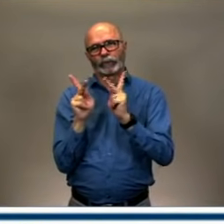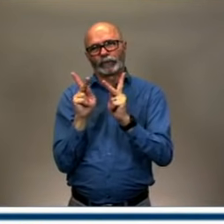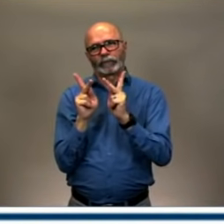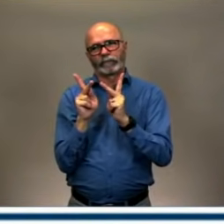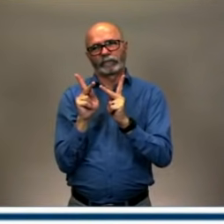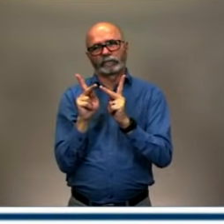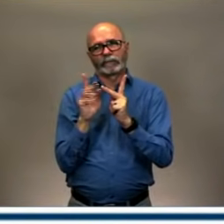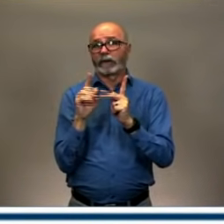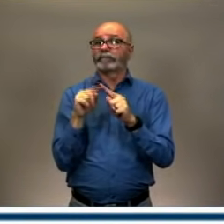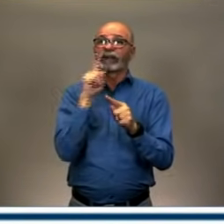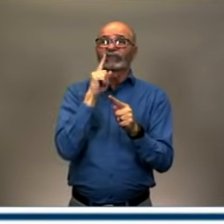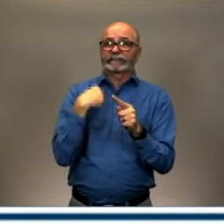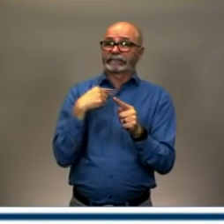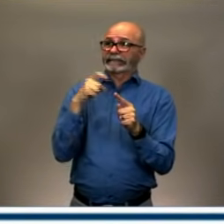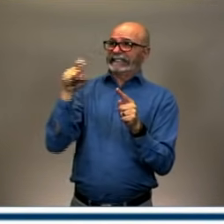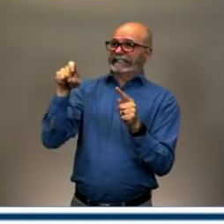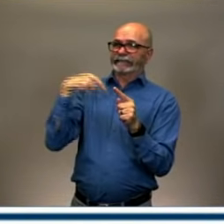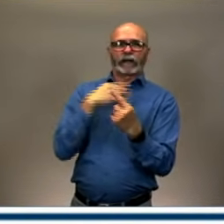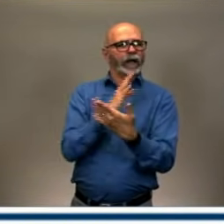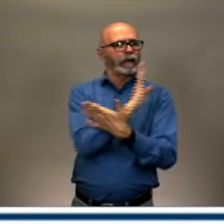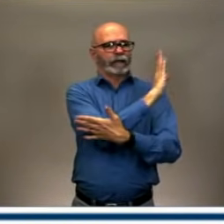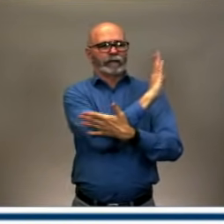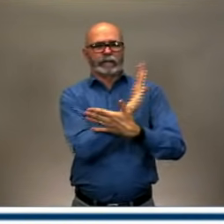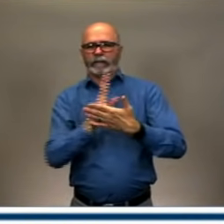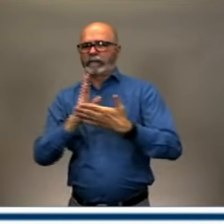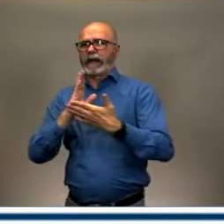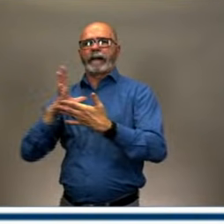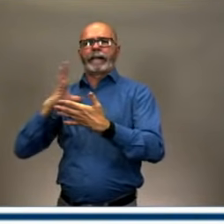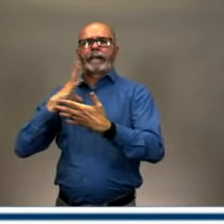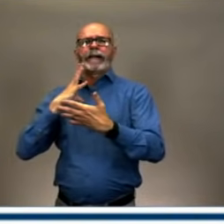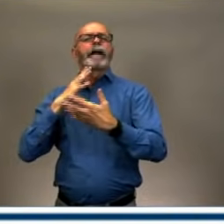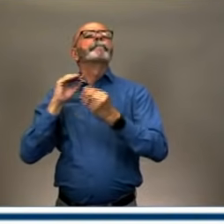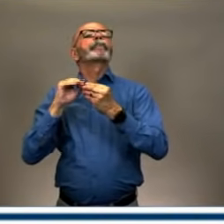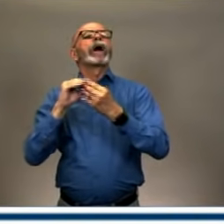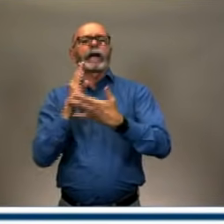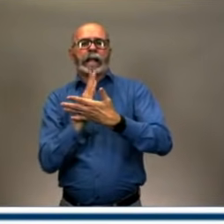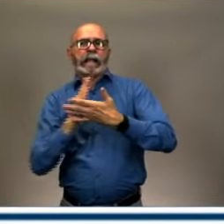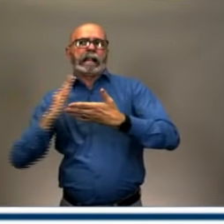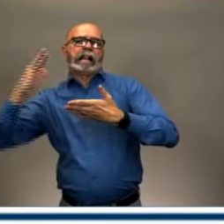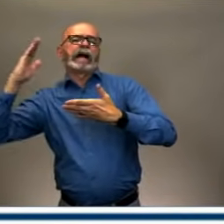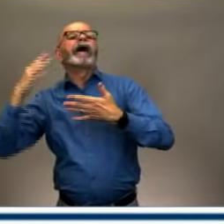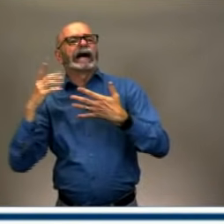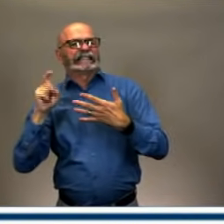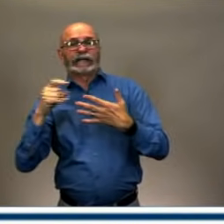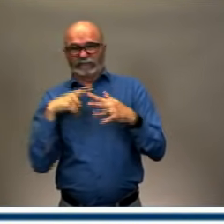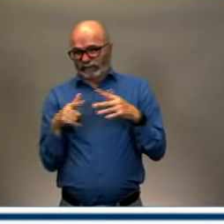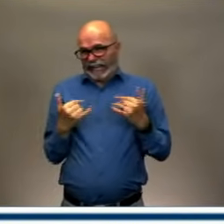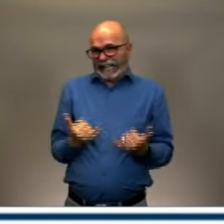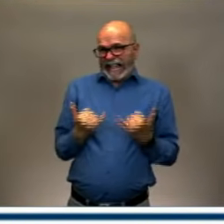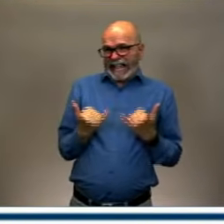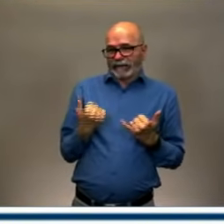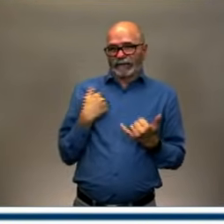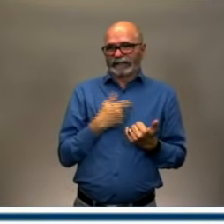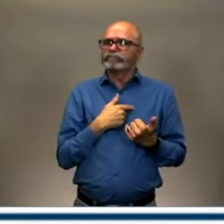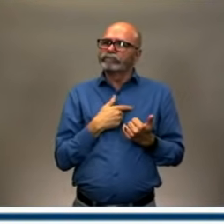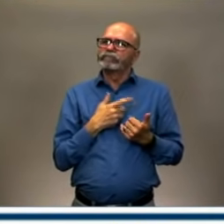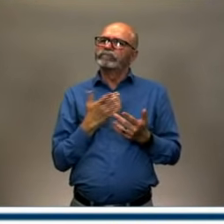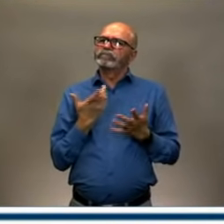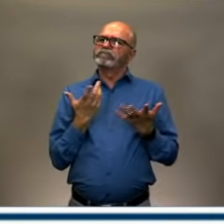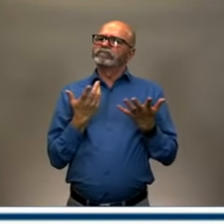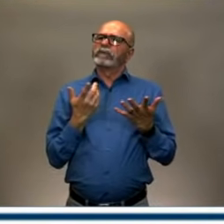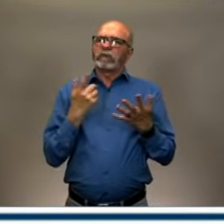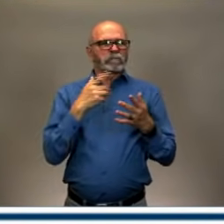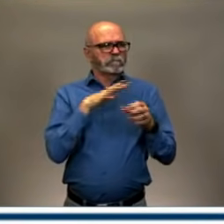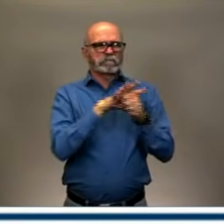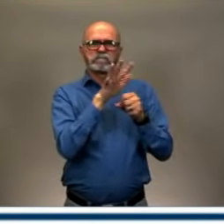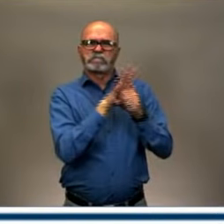range of healthcare providers and others that we need to start working with, but in these early phases, our human resources is not